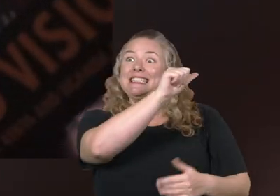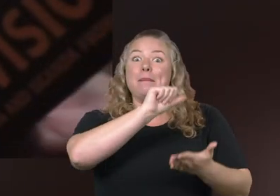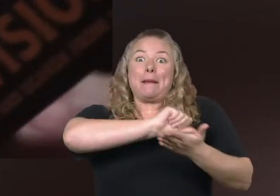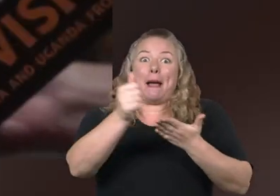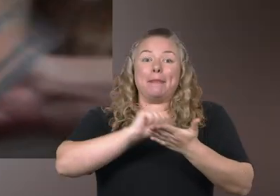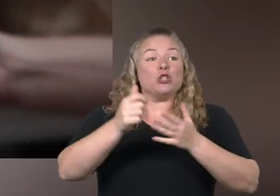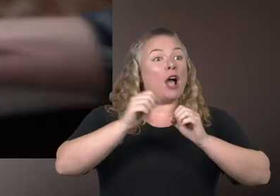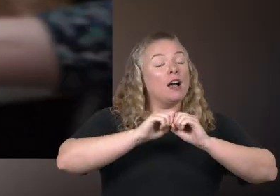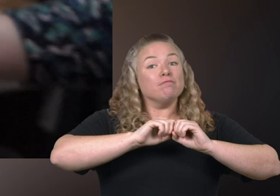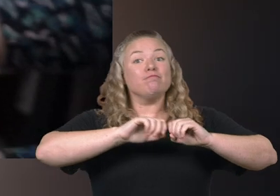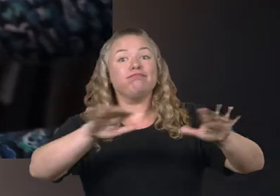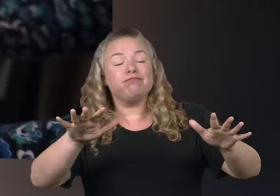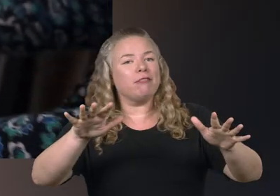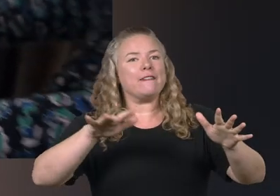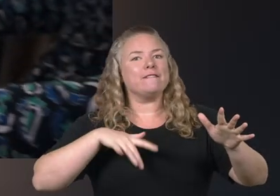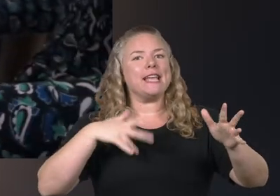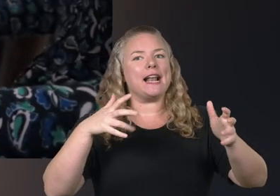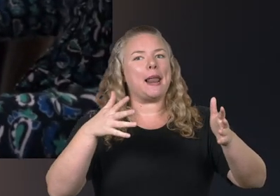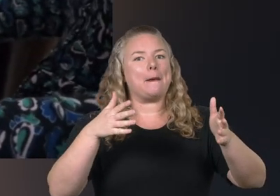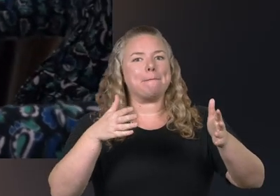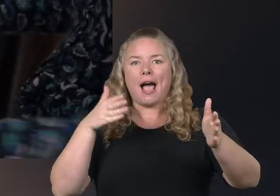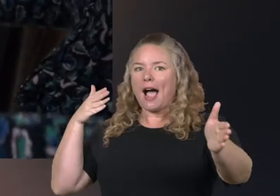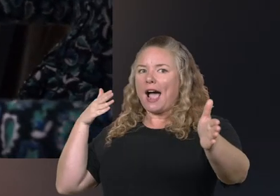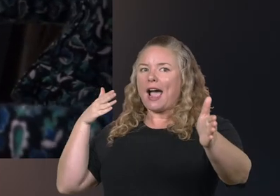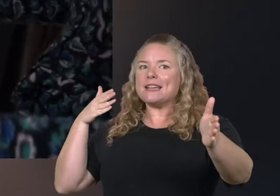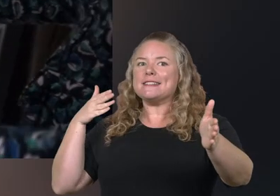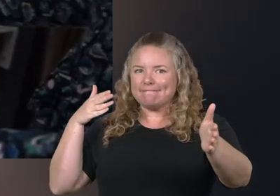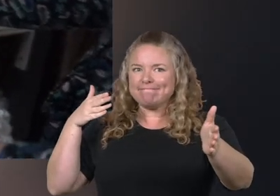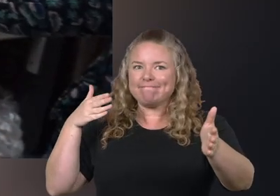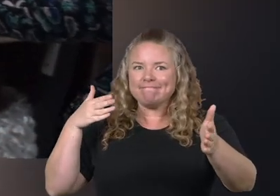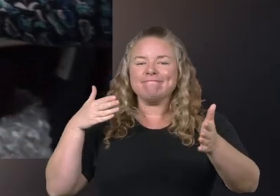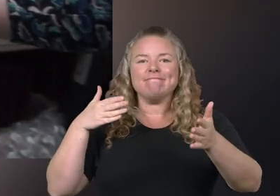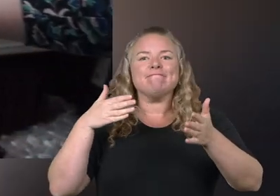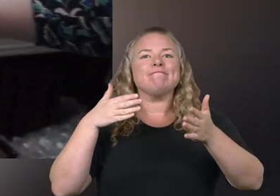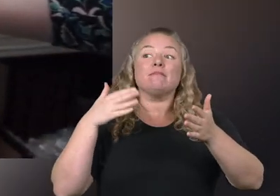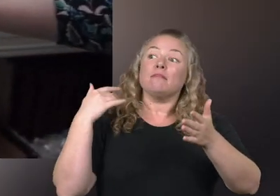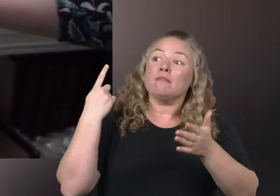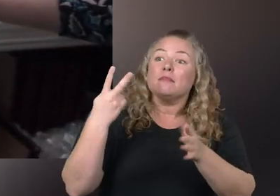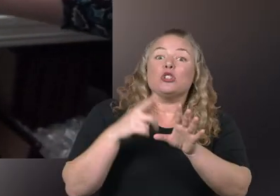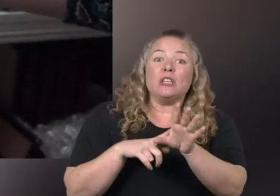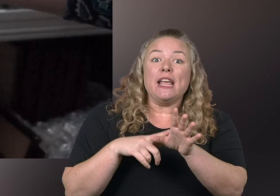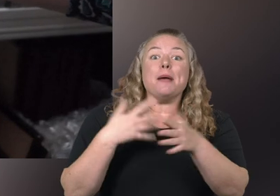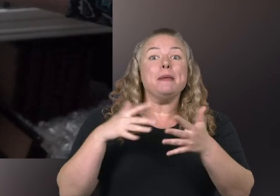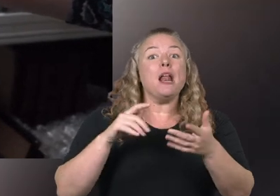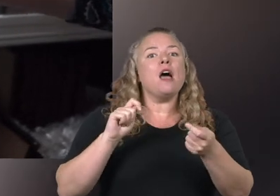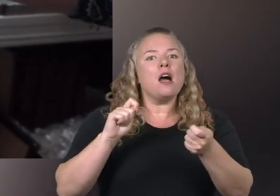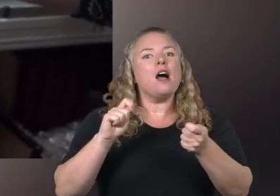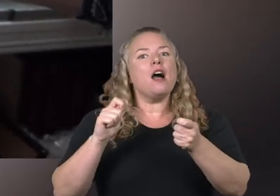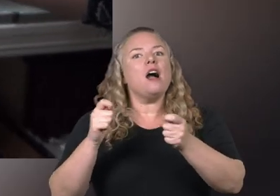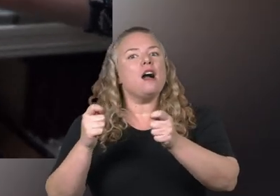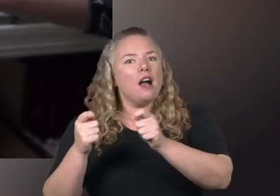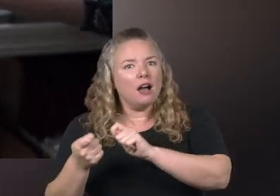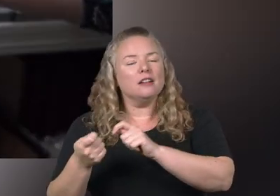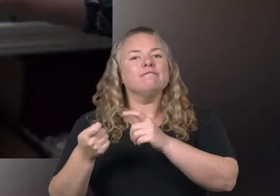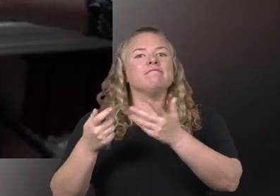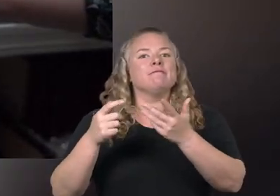or academic and there's a time lag. It's changed in the last couple of years because there have been